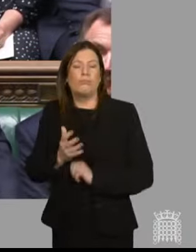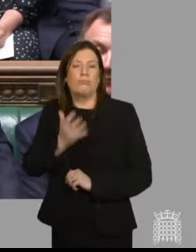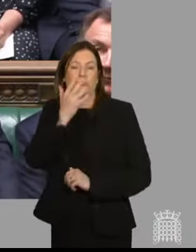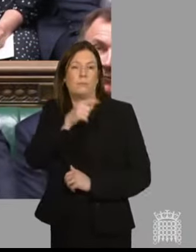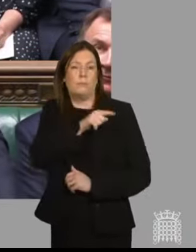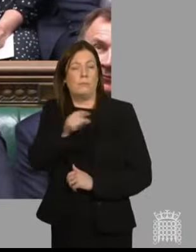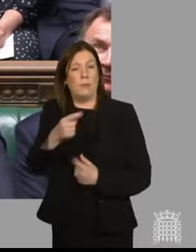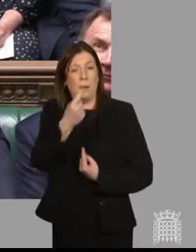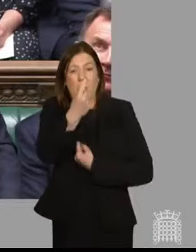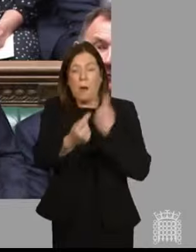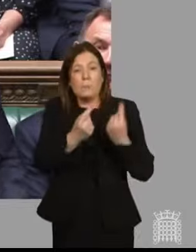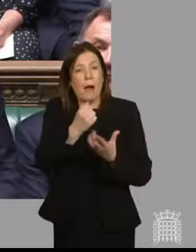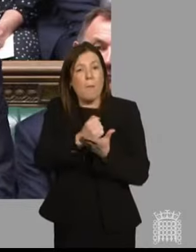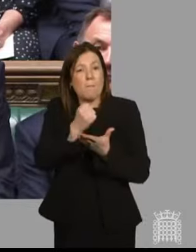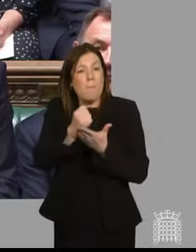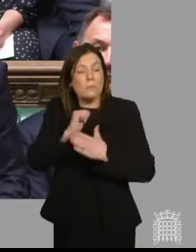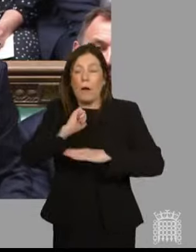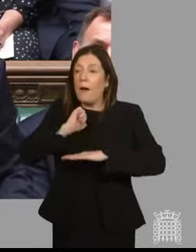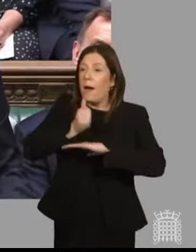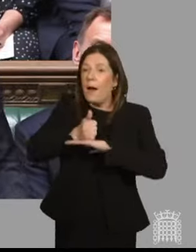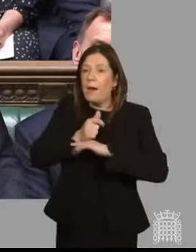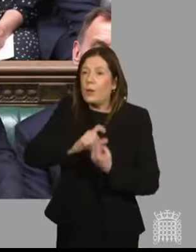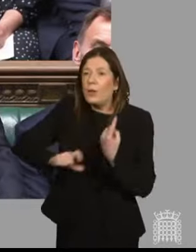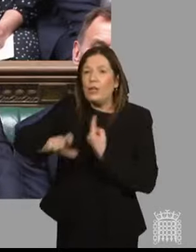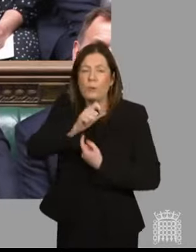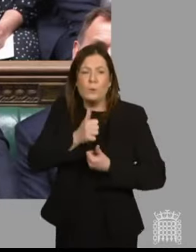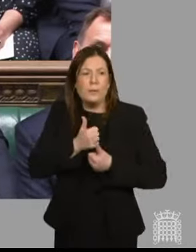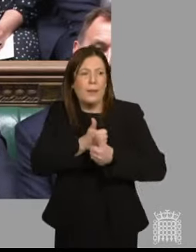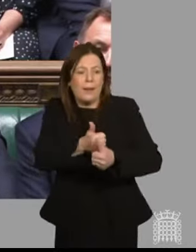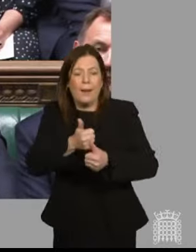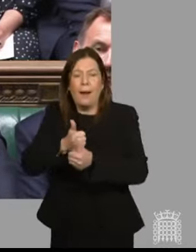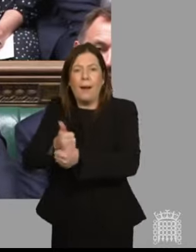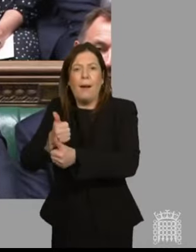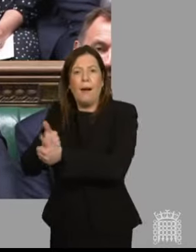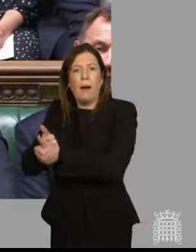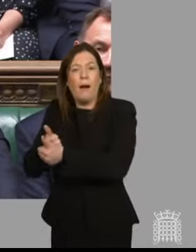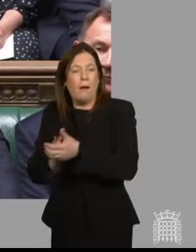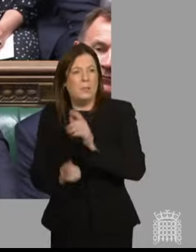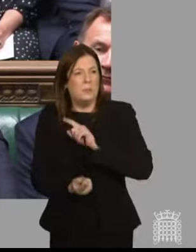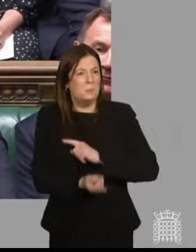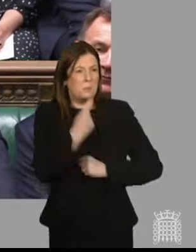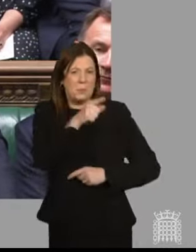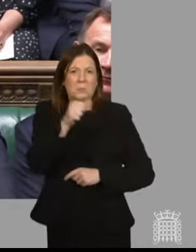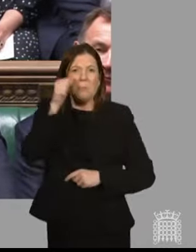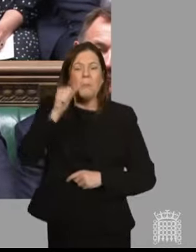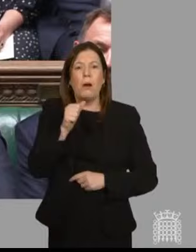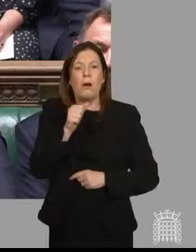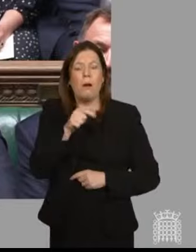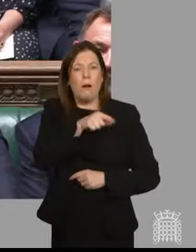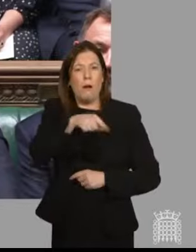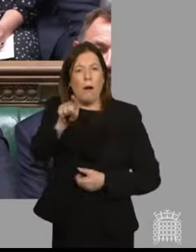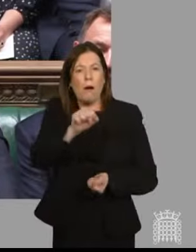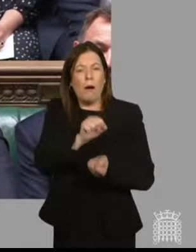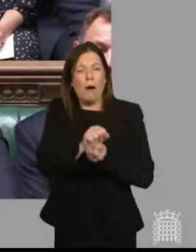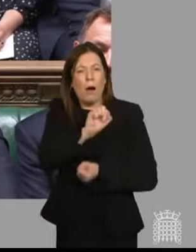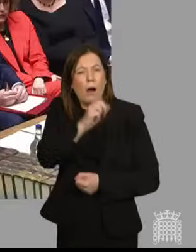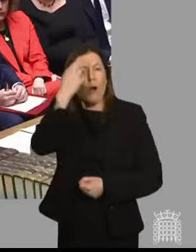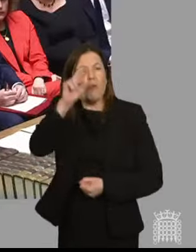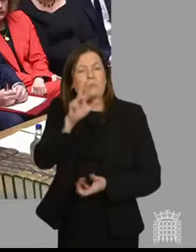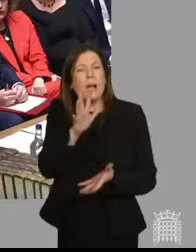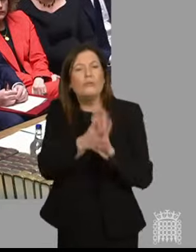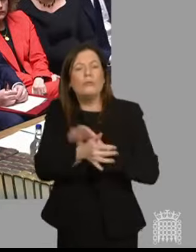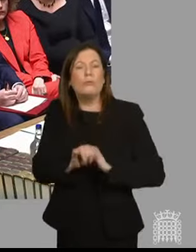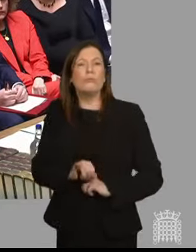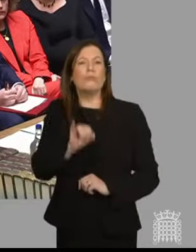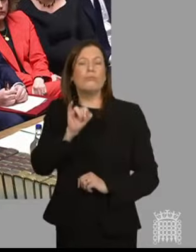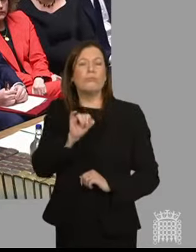their reputations destroyed through absolutely no fault of their own. The victims must get justice and compensation. Sir